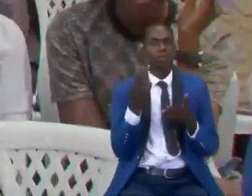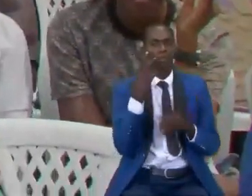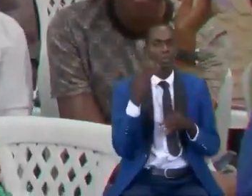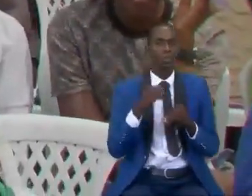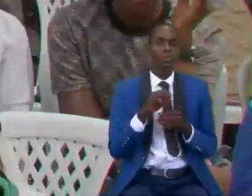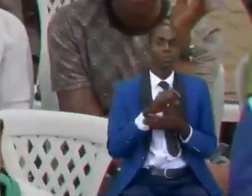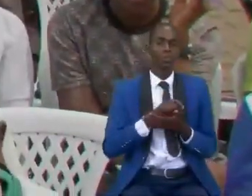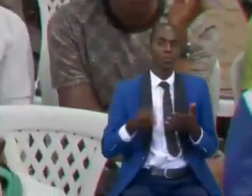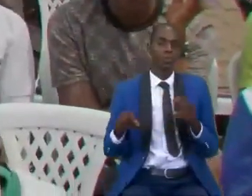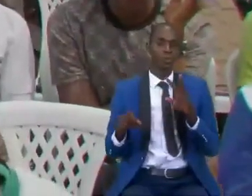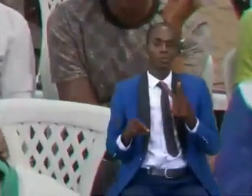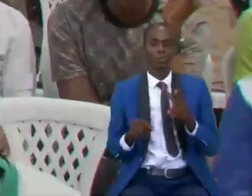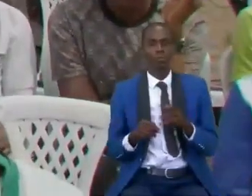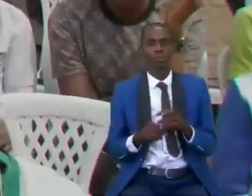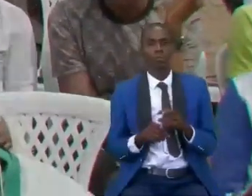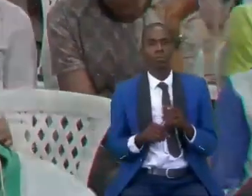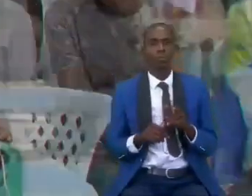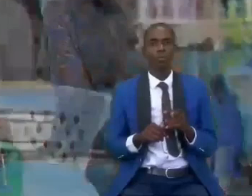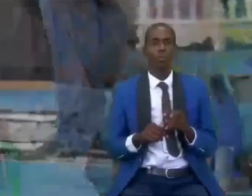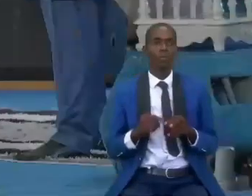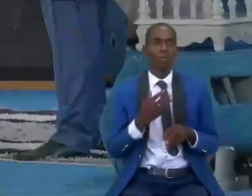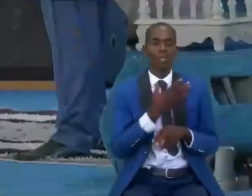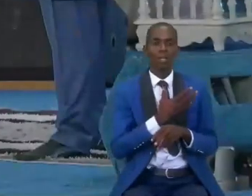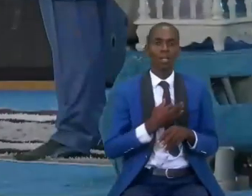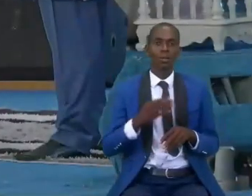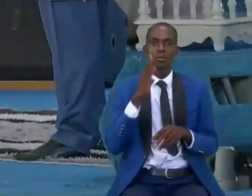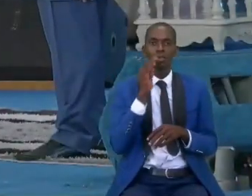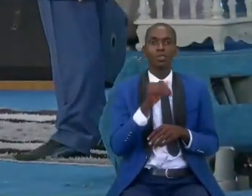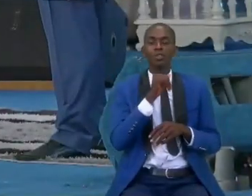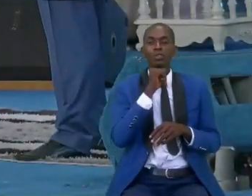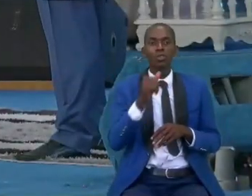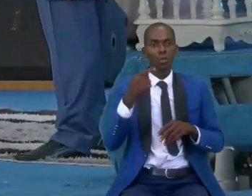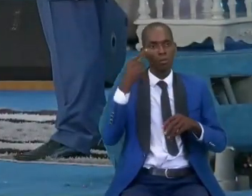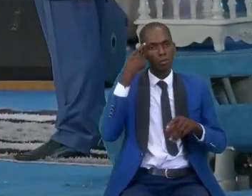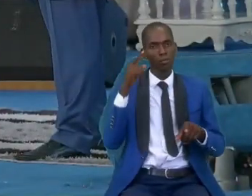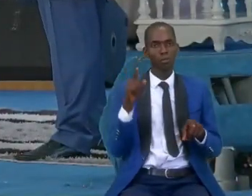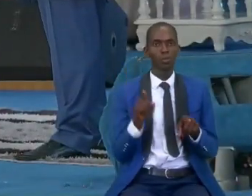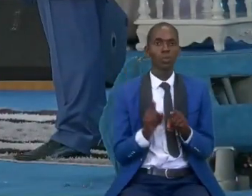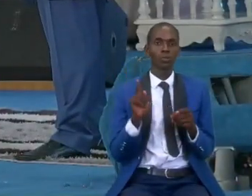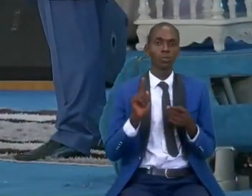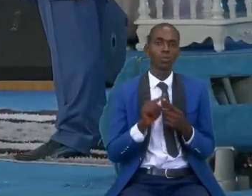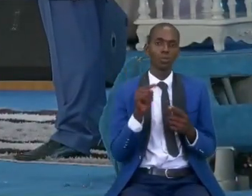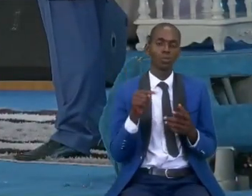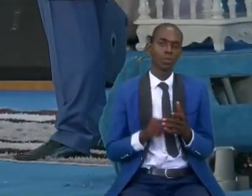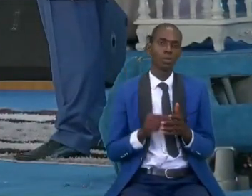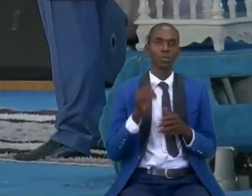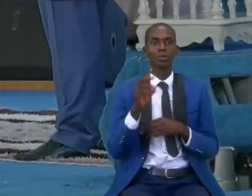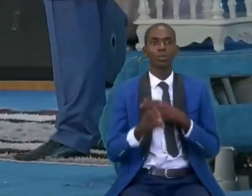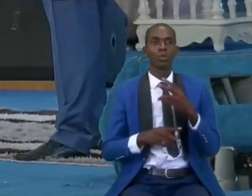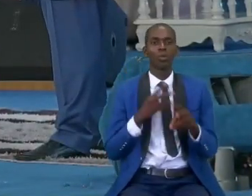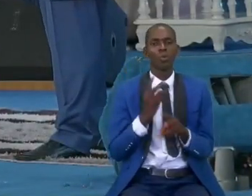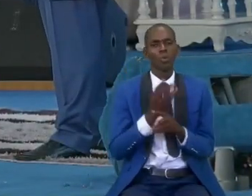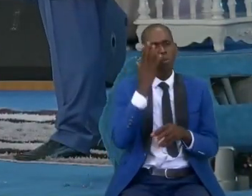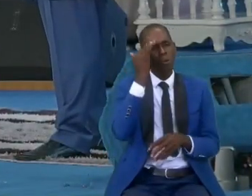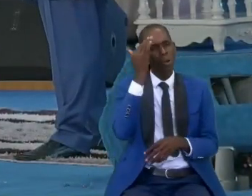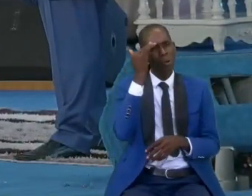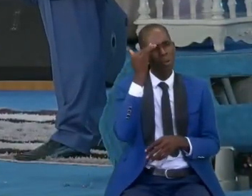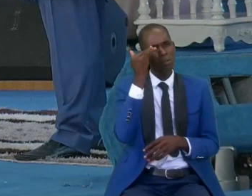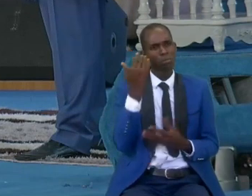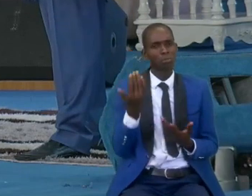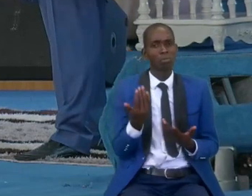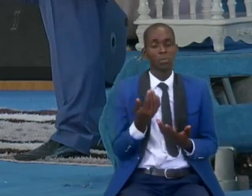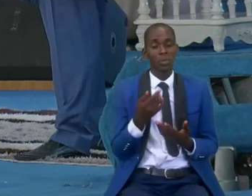not conformed to this world. Why? They destroyed us. They derailed us.